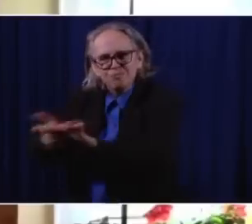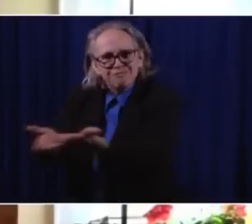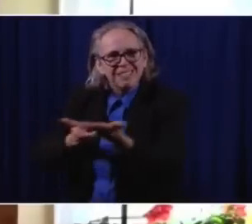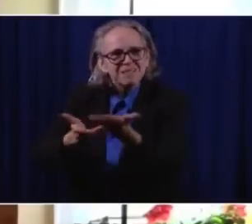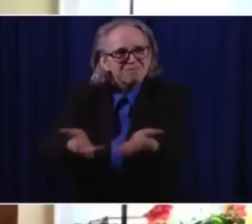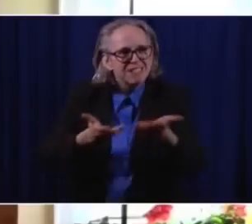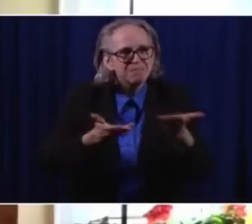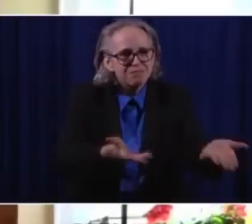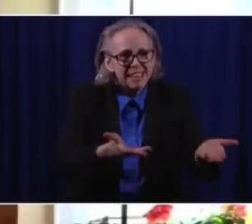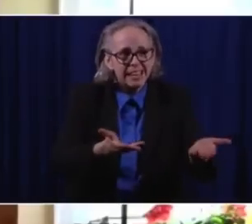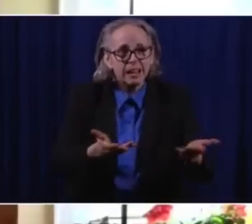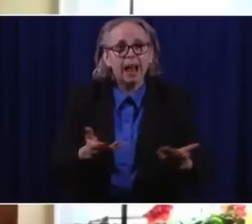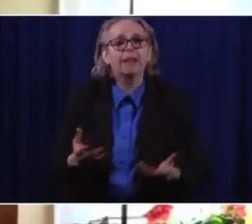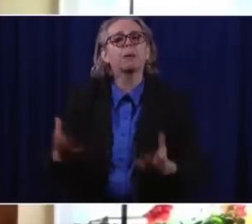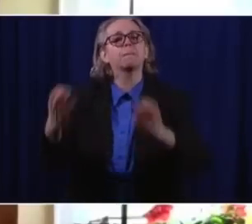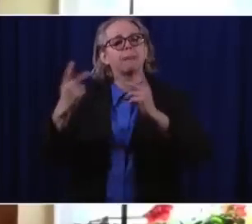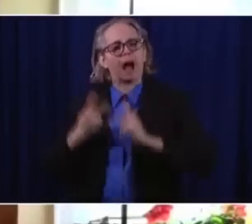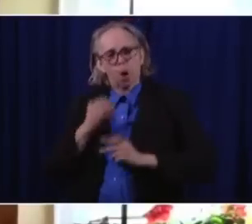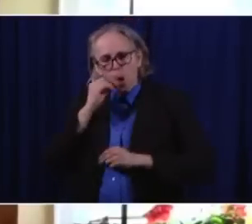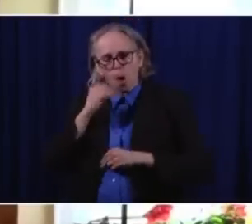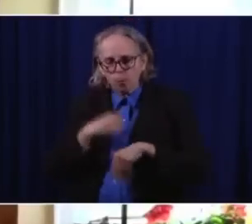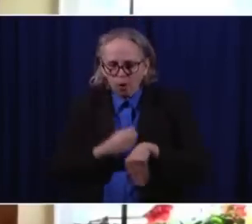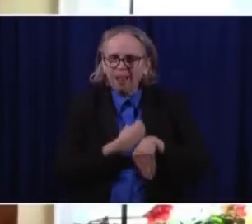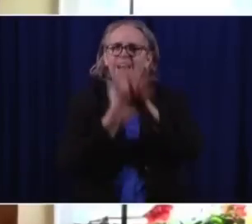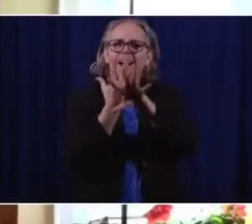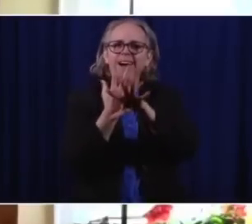too. But we just can't be together.